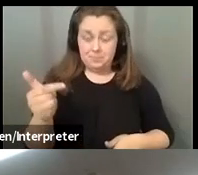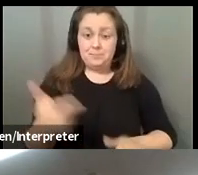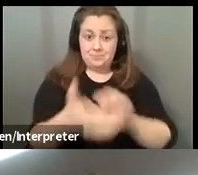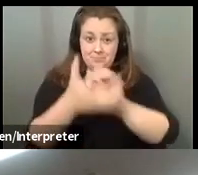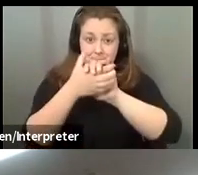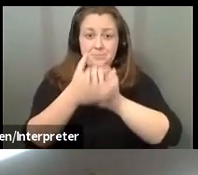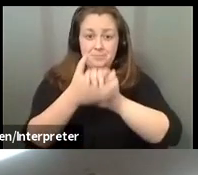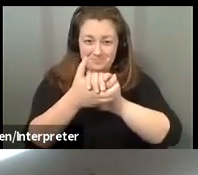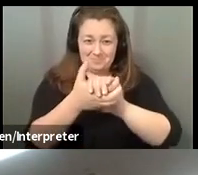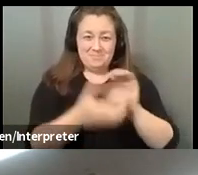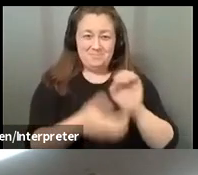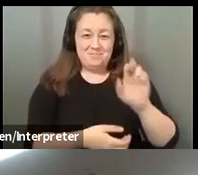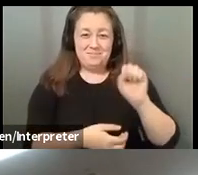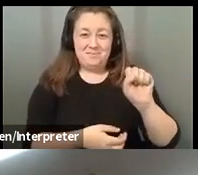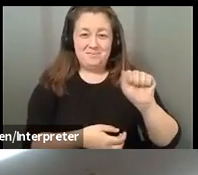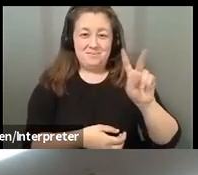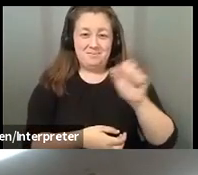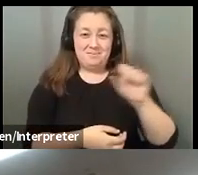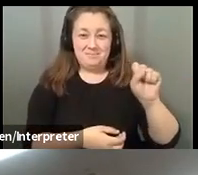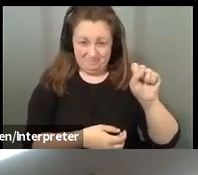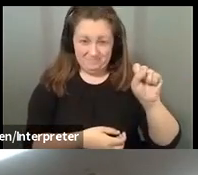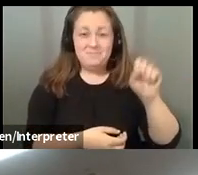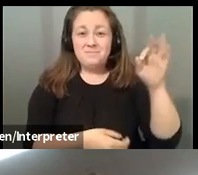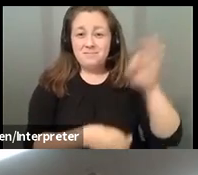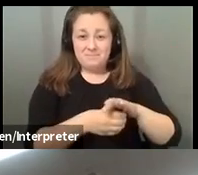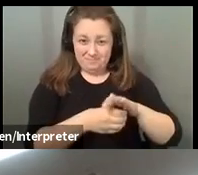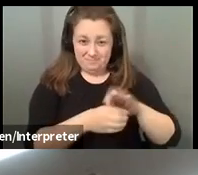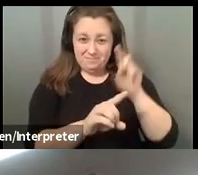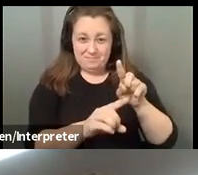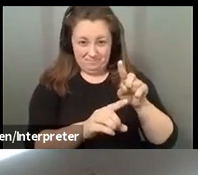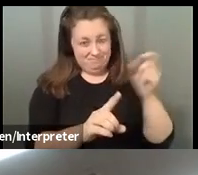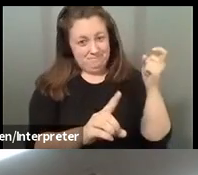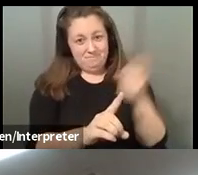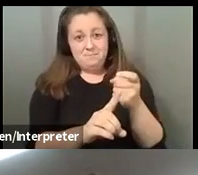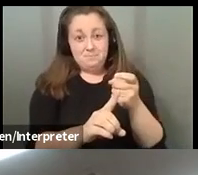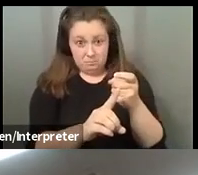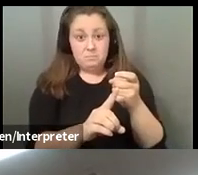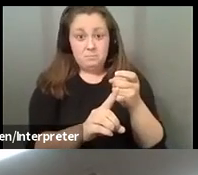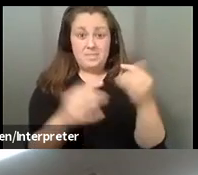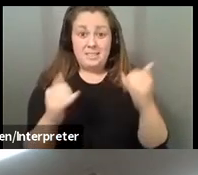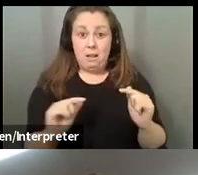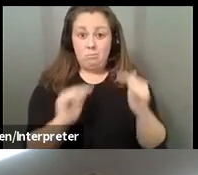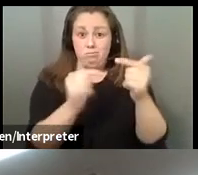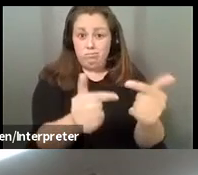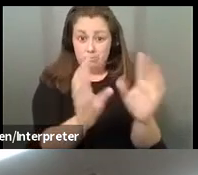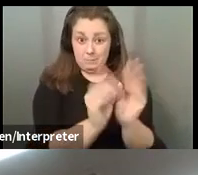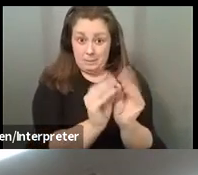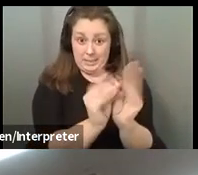congratulations, Mr. Savas. The singular vote has been cast on your behalf. At this time, I turn over the meeting to you